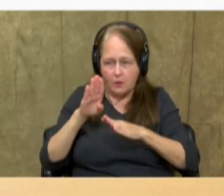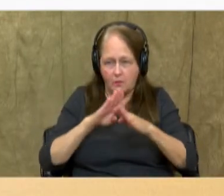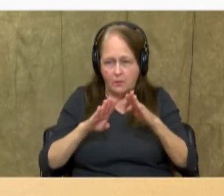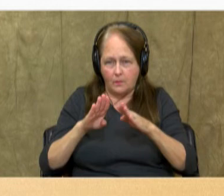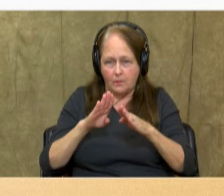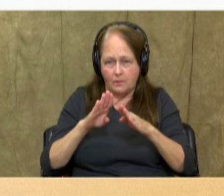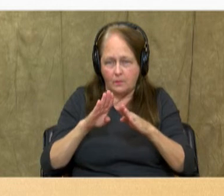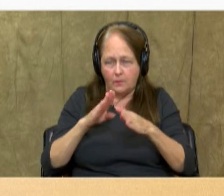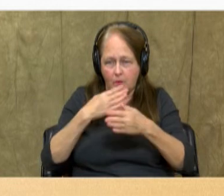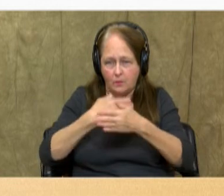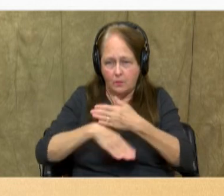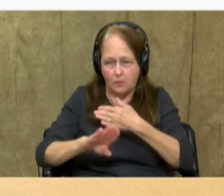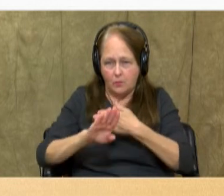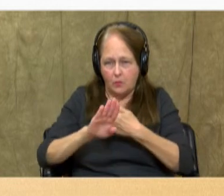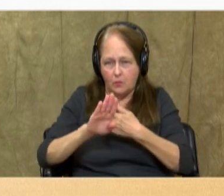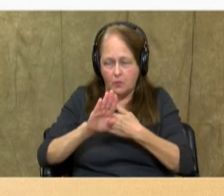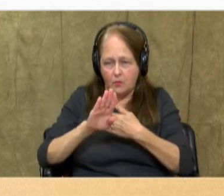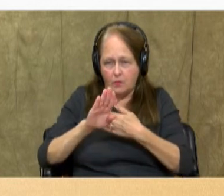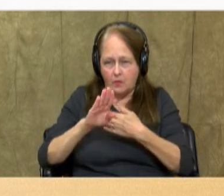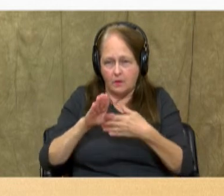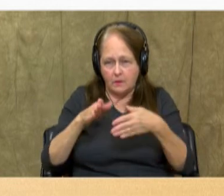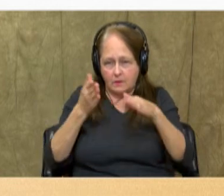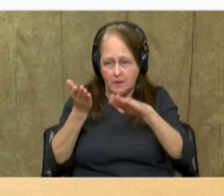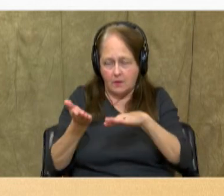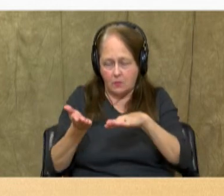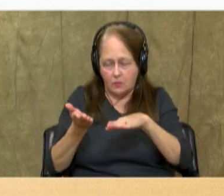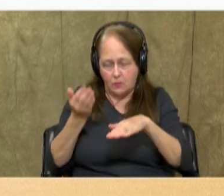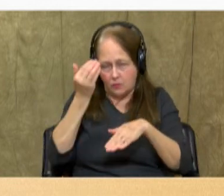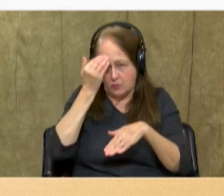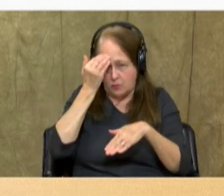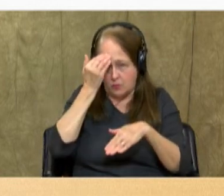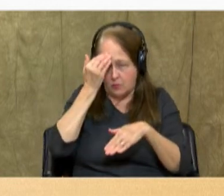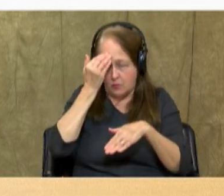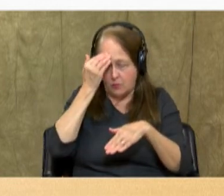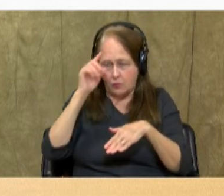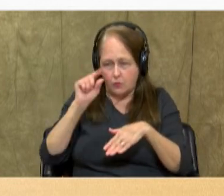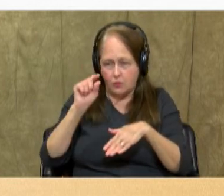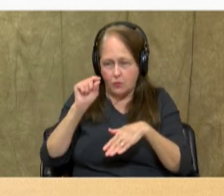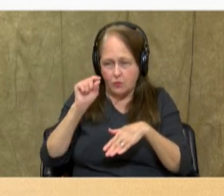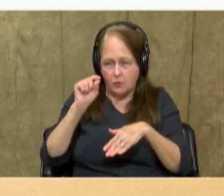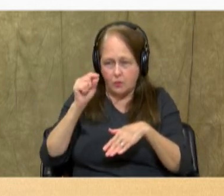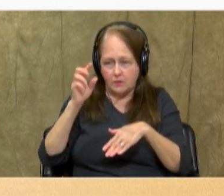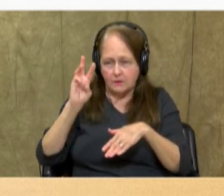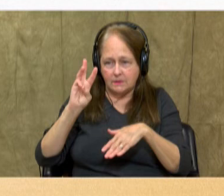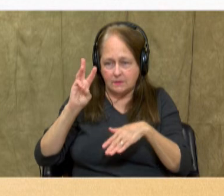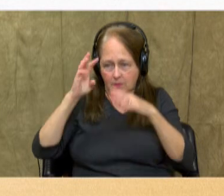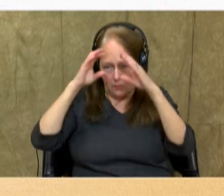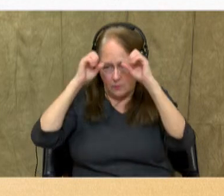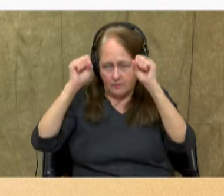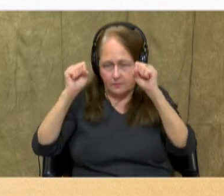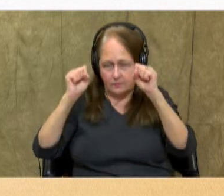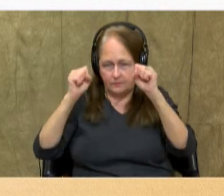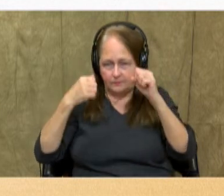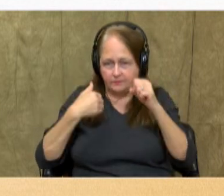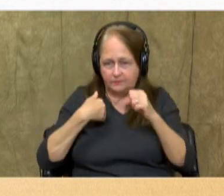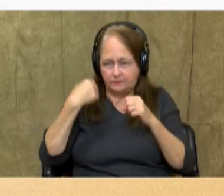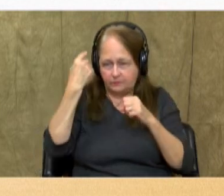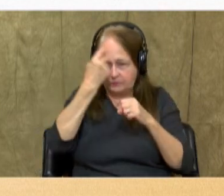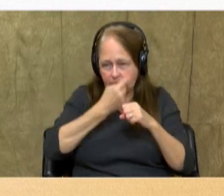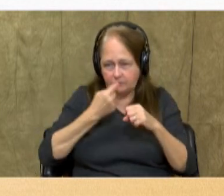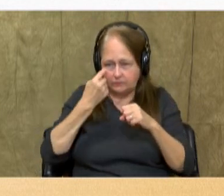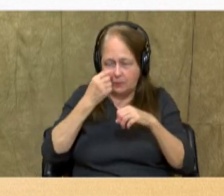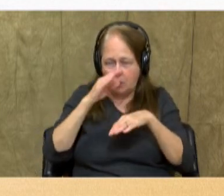his date of birth as well as when he died. We also found out that he was the 26th president. He had his